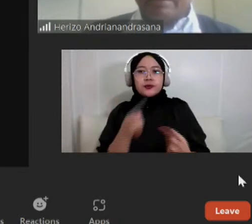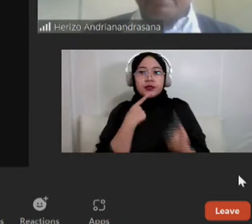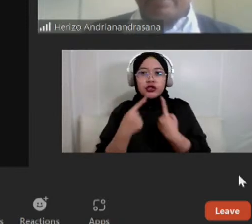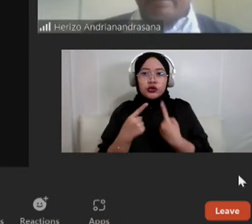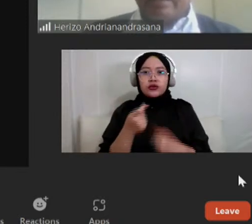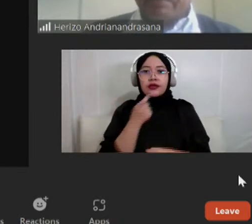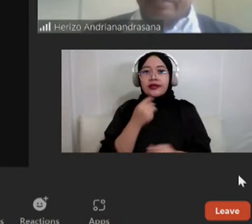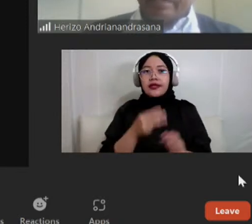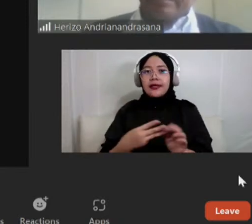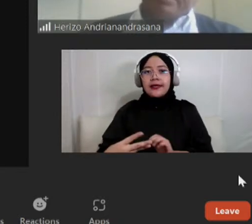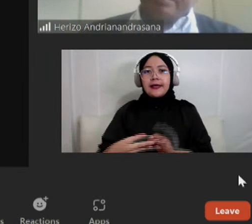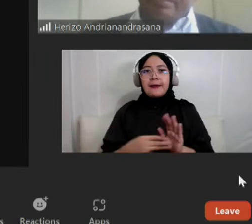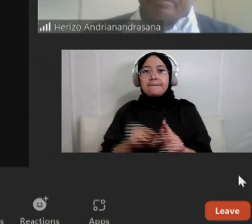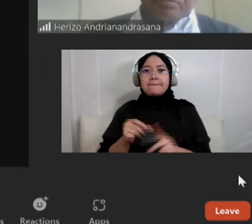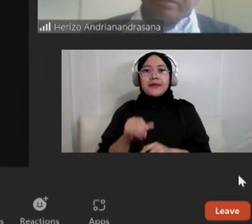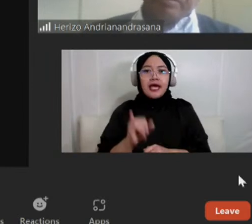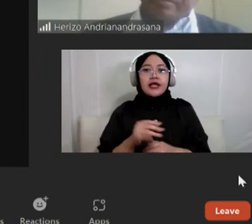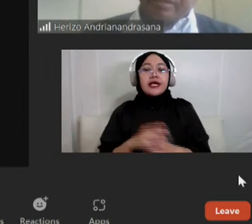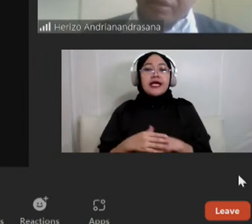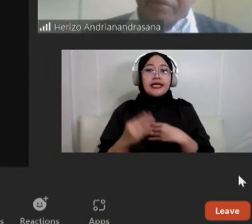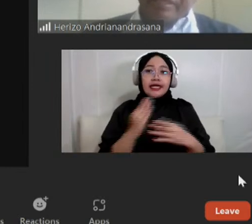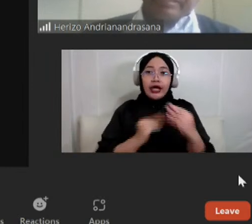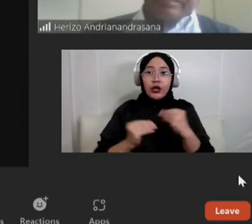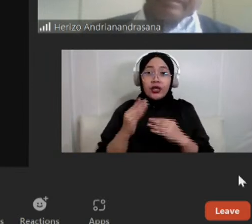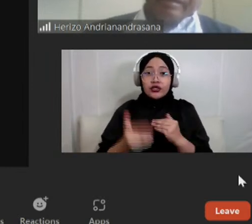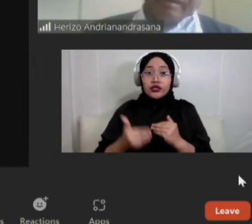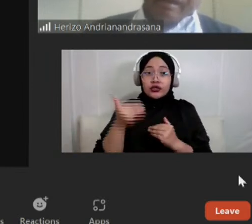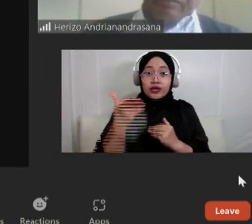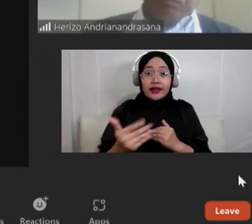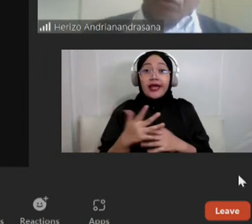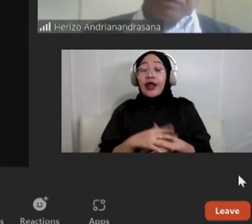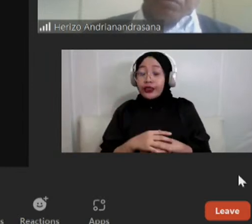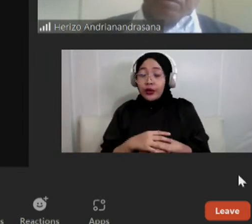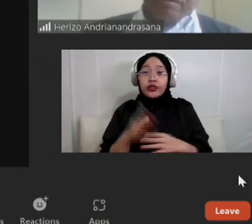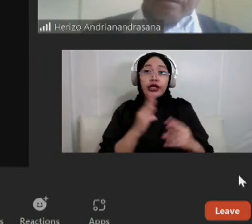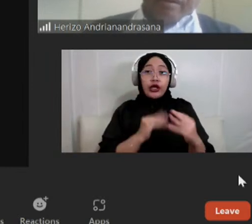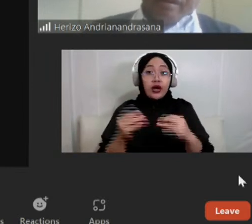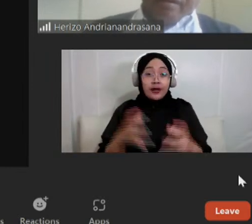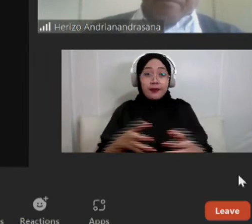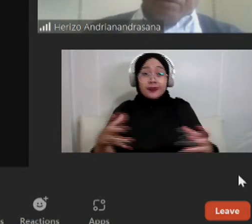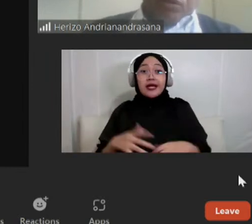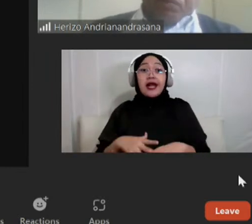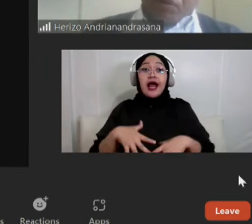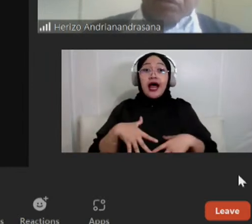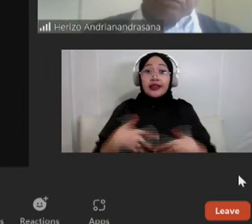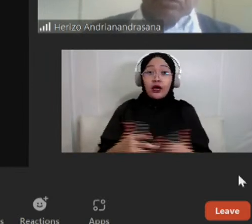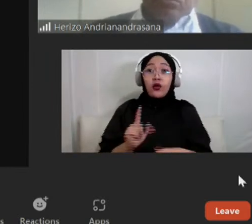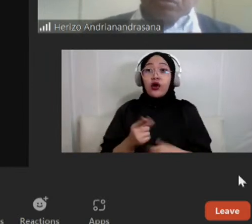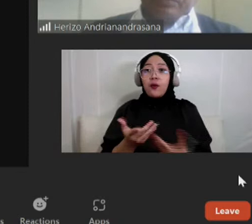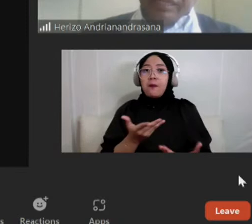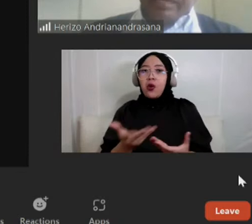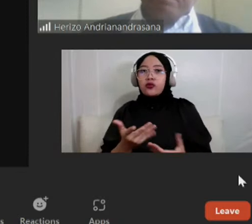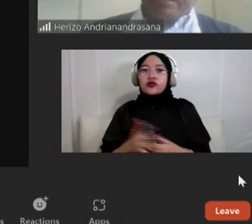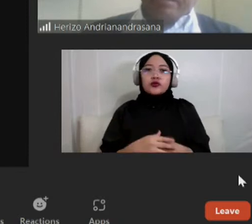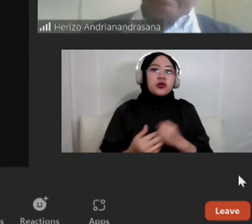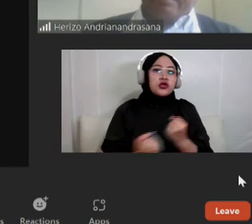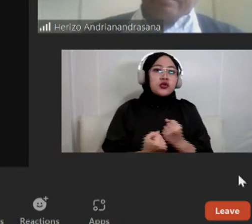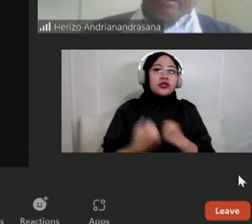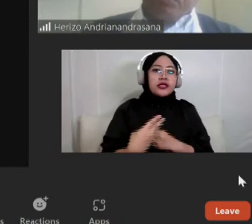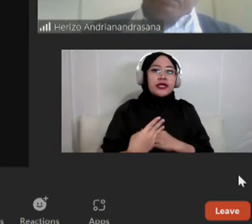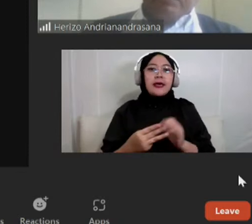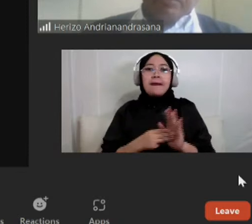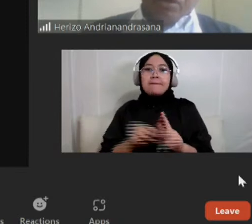about the EMPI in the next meeting, or maybe in regular meetings. And if possible, I would propose the use of